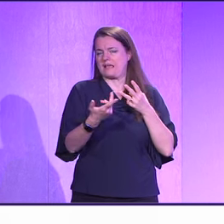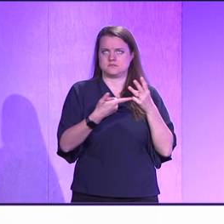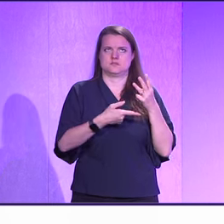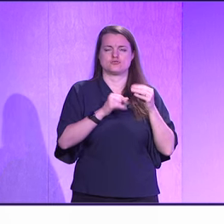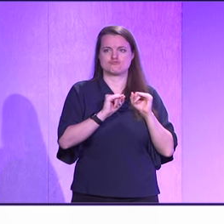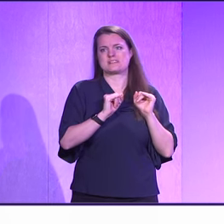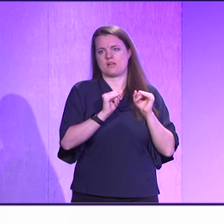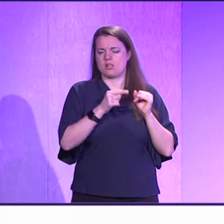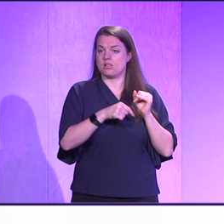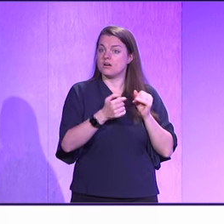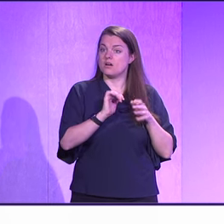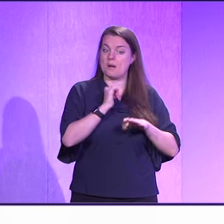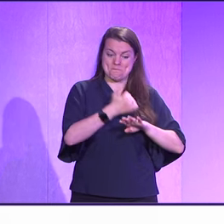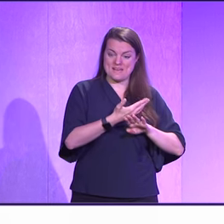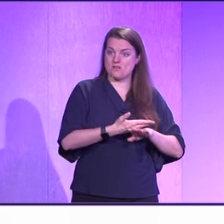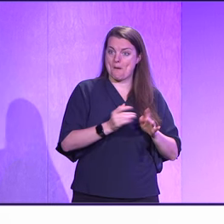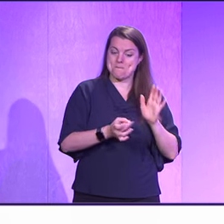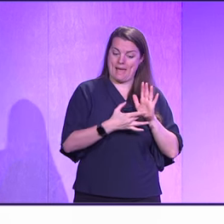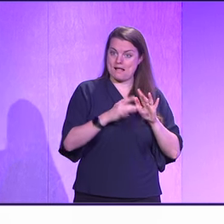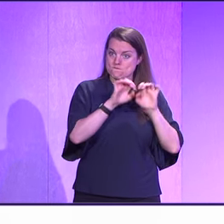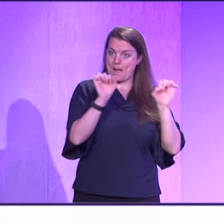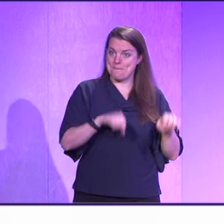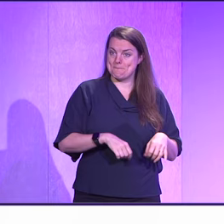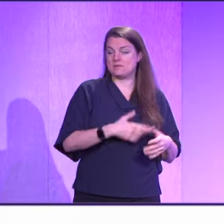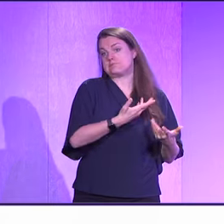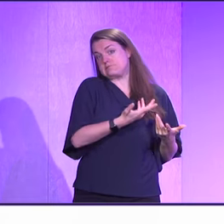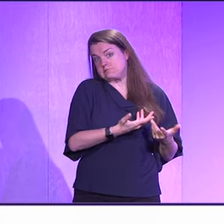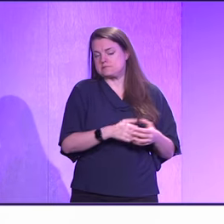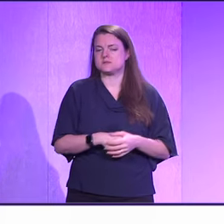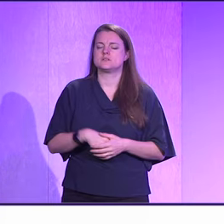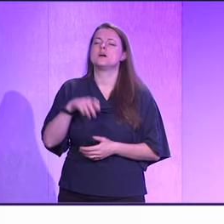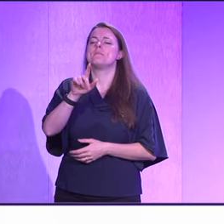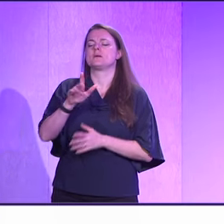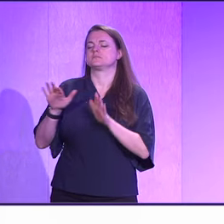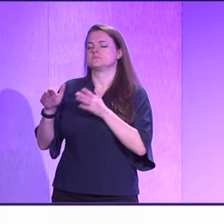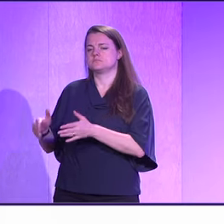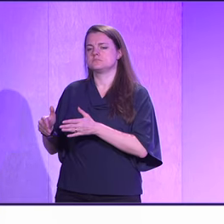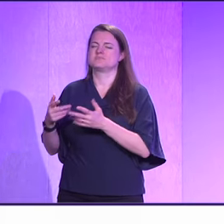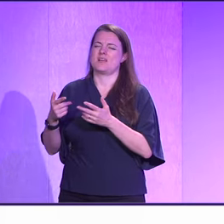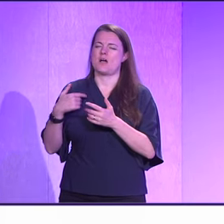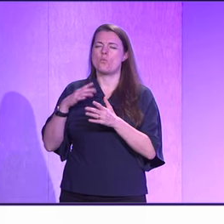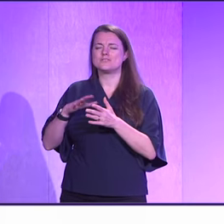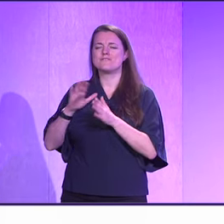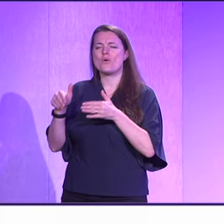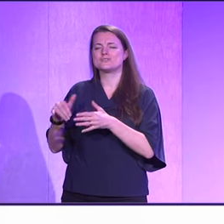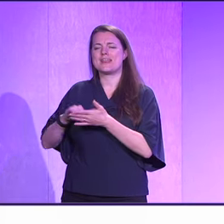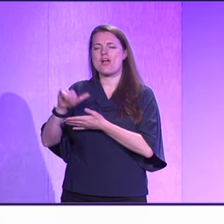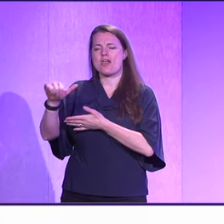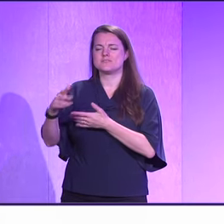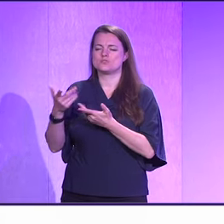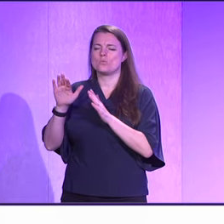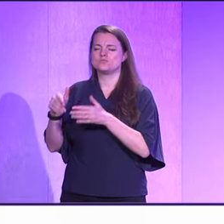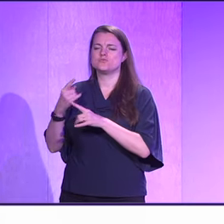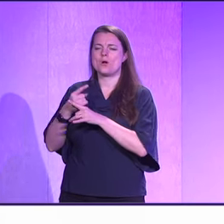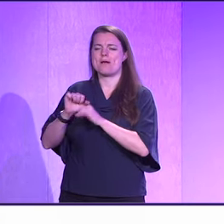critical. So I'm here to talk about aviation, though. So let's talk about a little bit of aviation technology. So that first